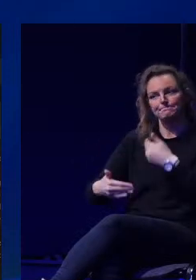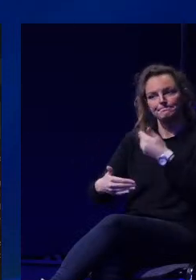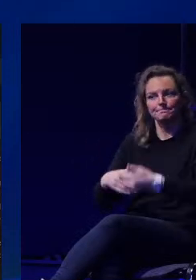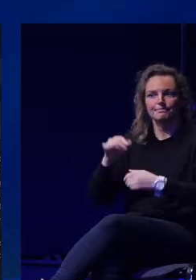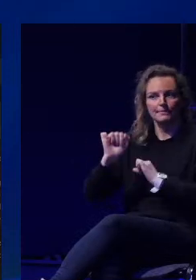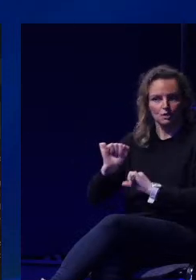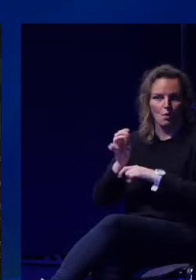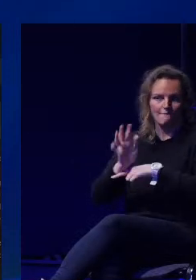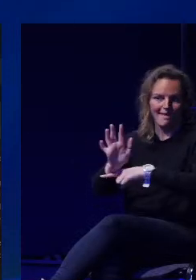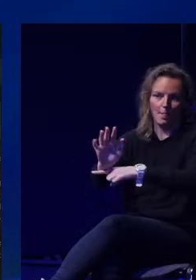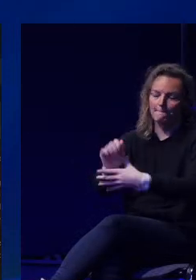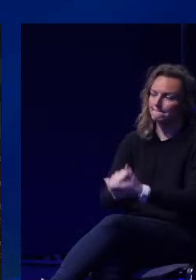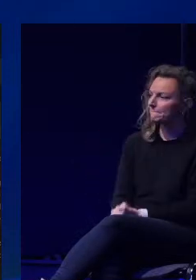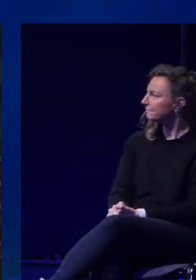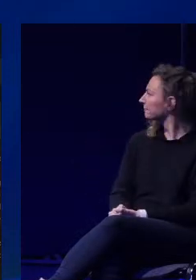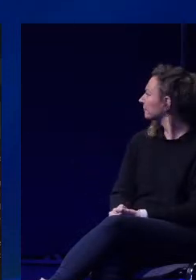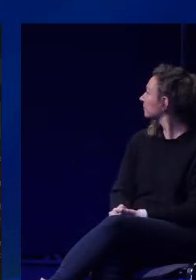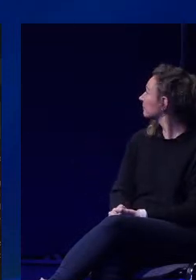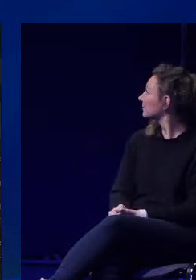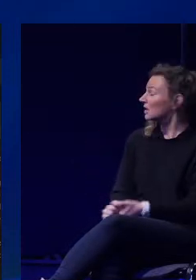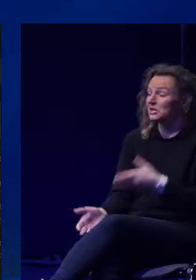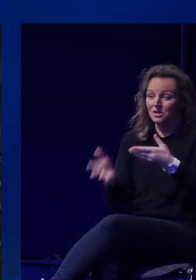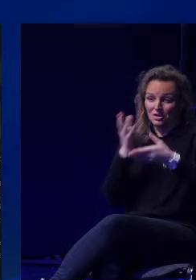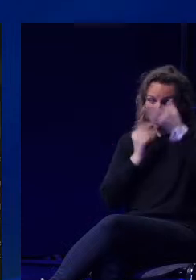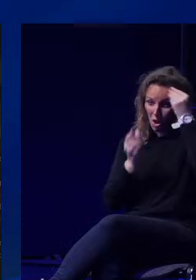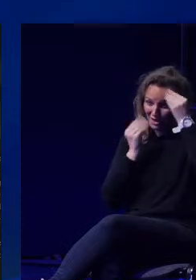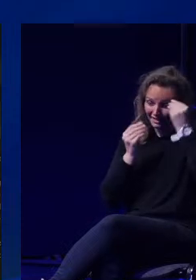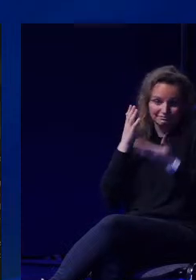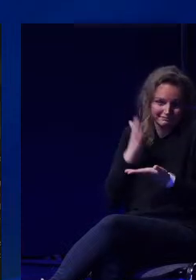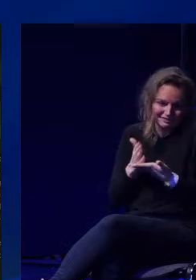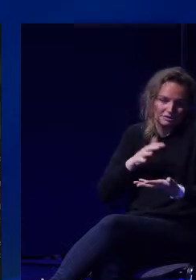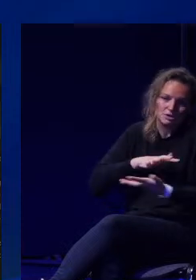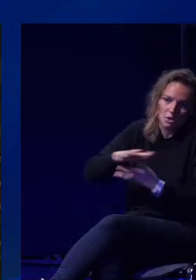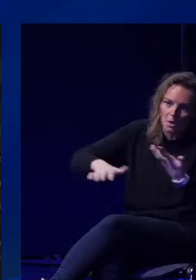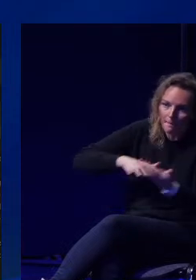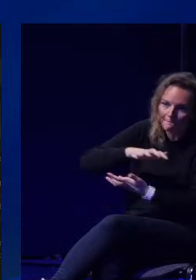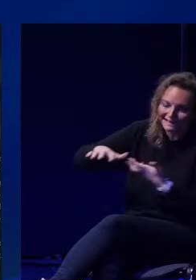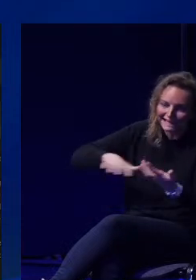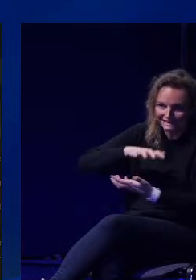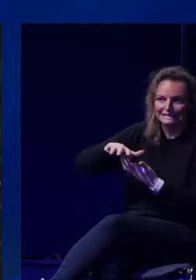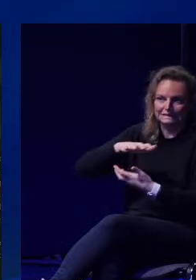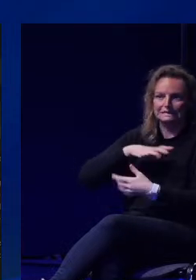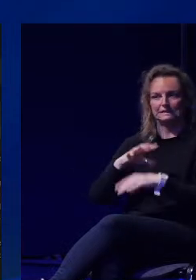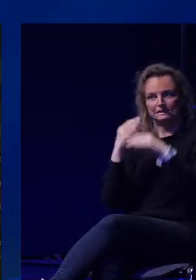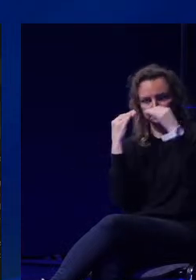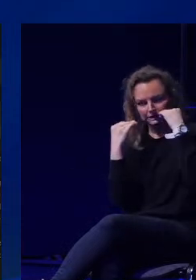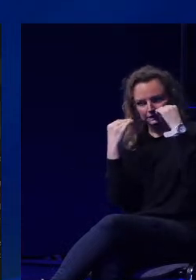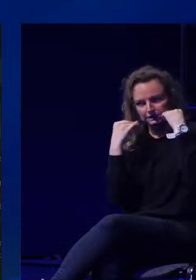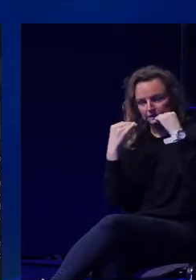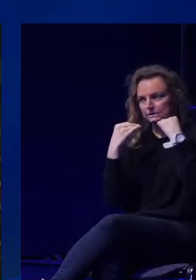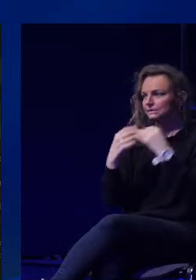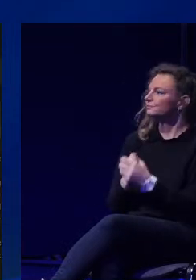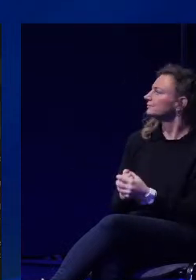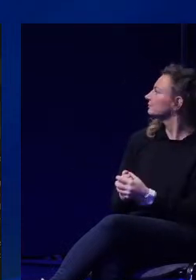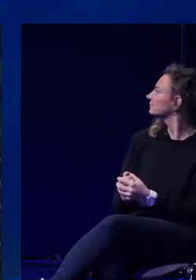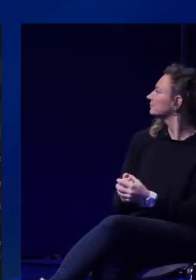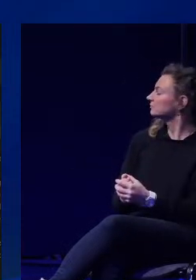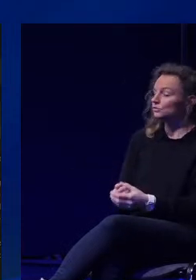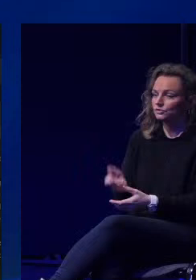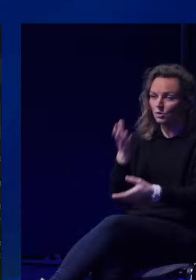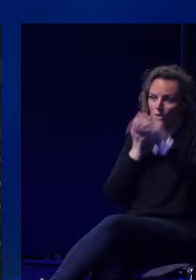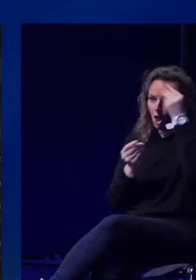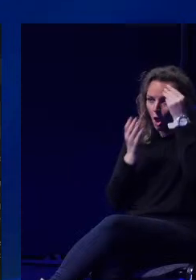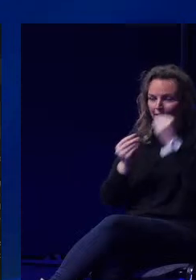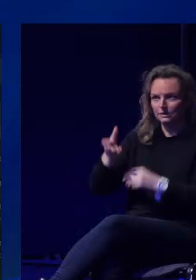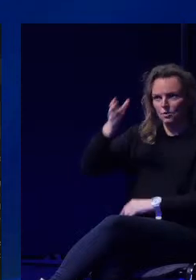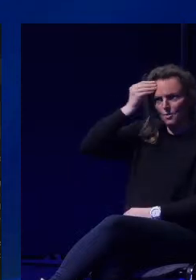It's the learning curve, obviously, it's a very complex software that can do so much. So the learning curve to know it